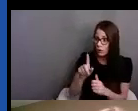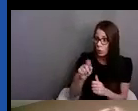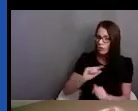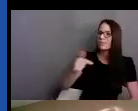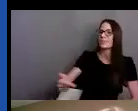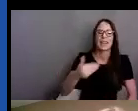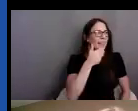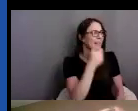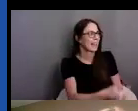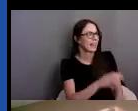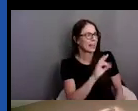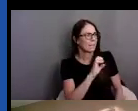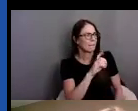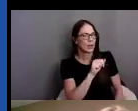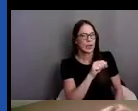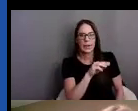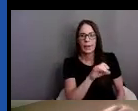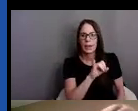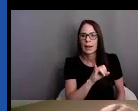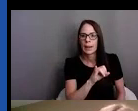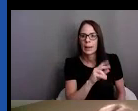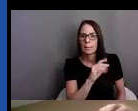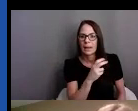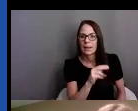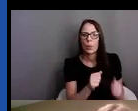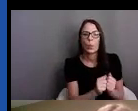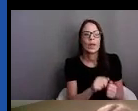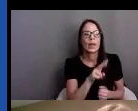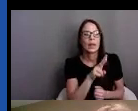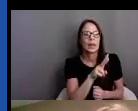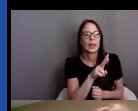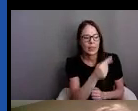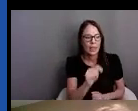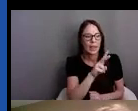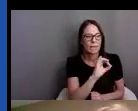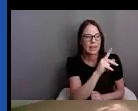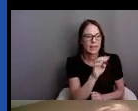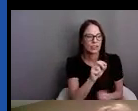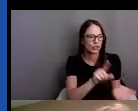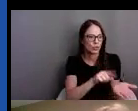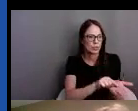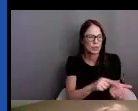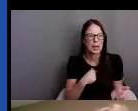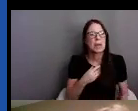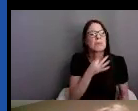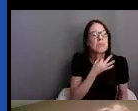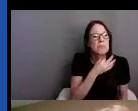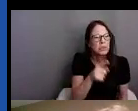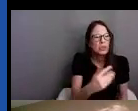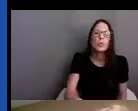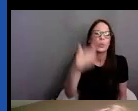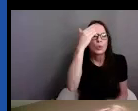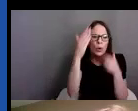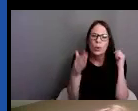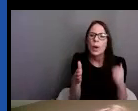Thank you. Frida Micklin with the Villager newspaper. I'm wondering if you know the average age of